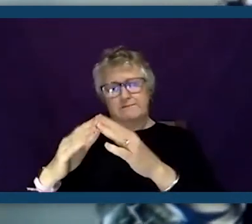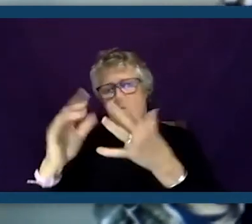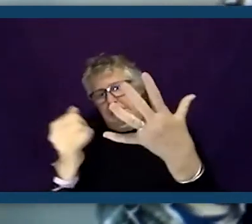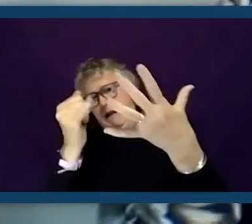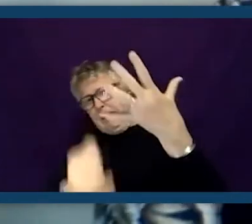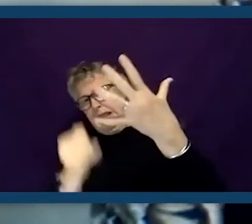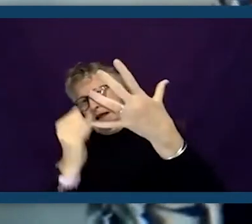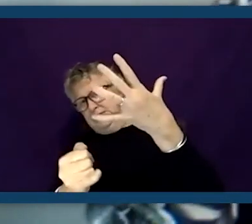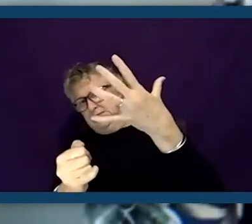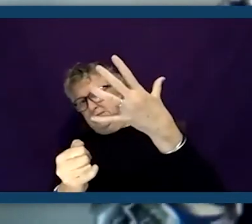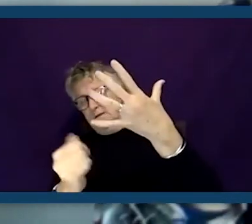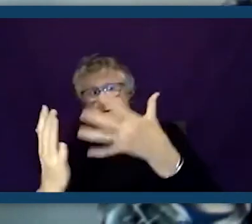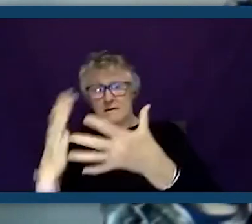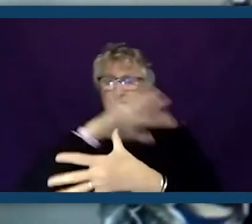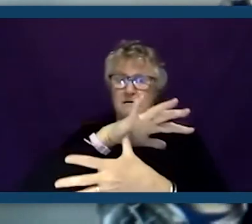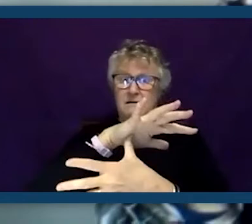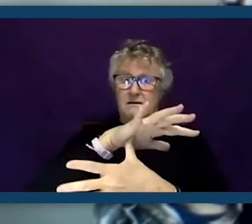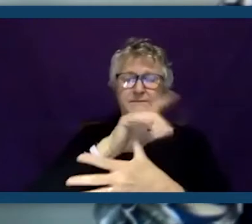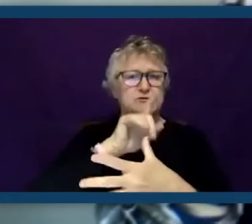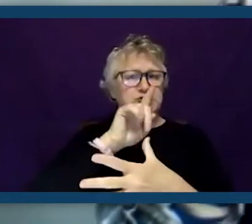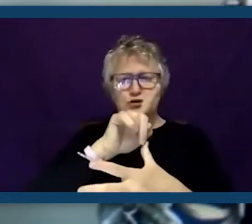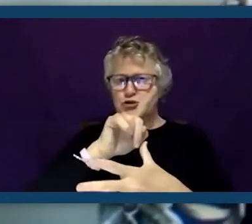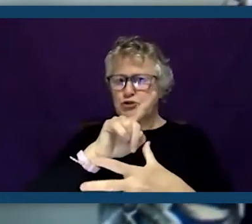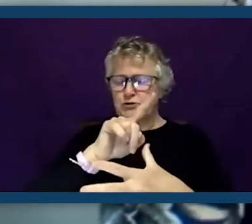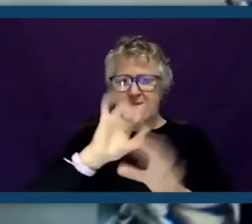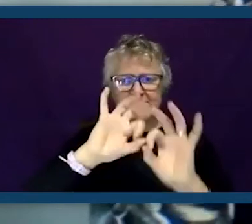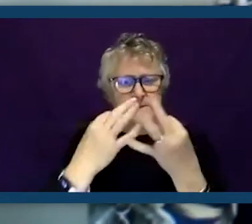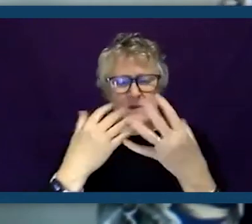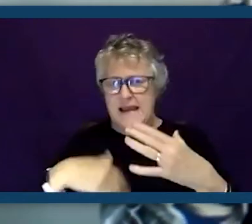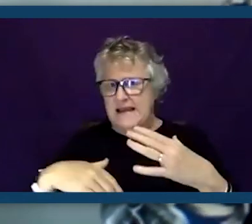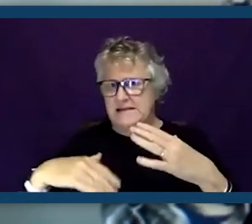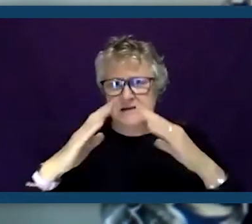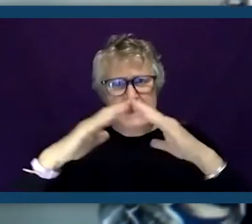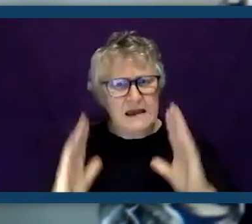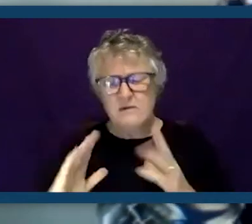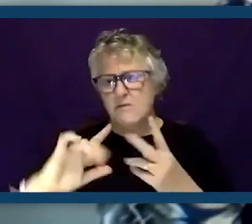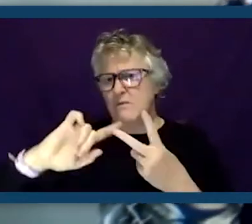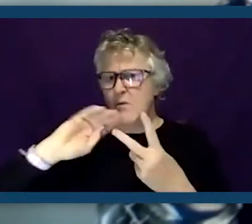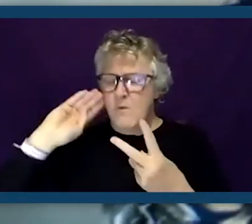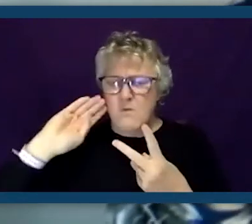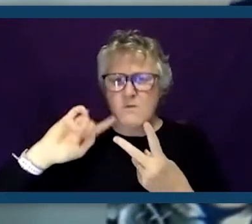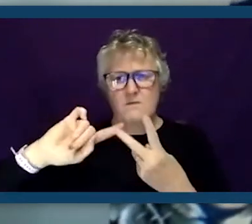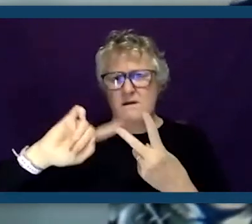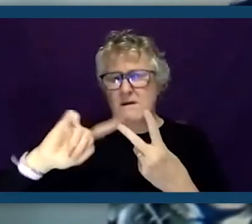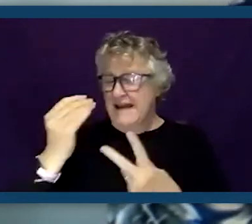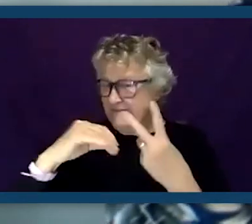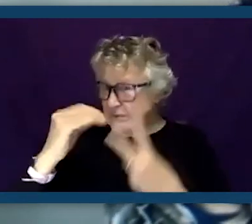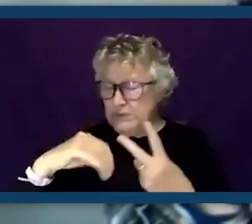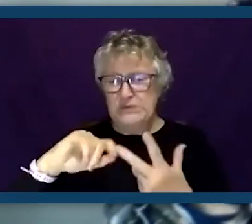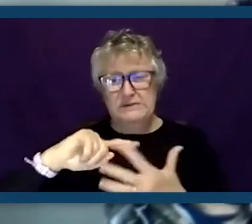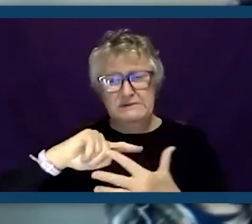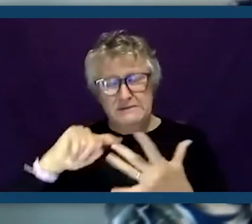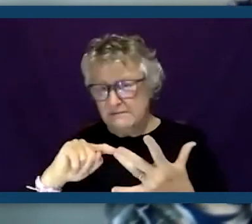a roof over their family's head, that there's food on the table. And I think that's one of the biggest challenges when I've done